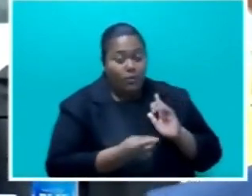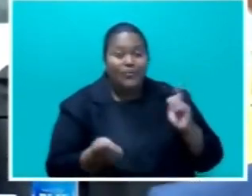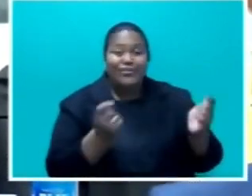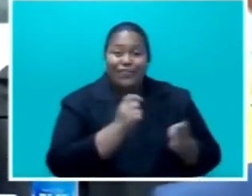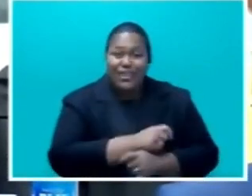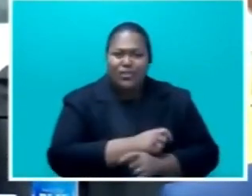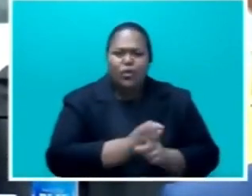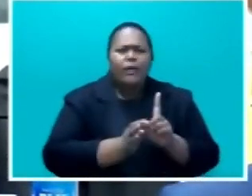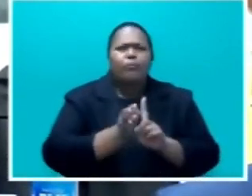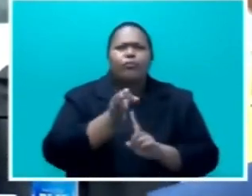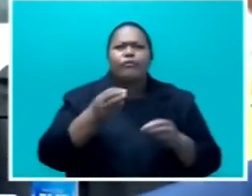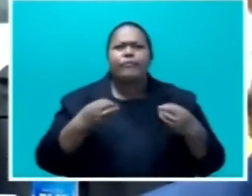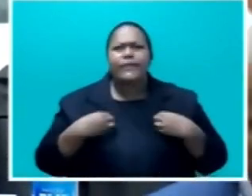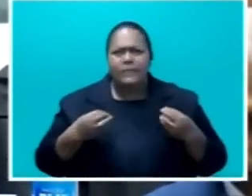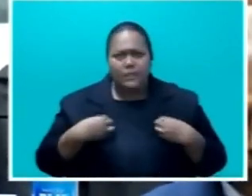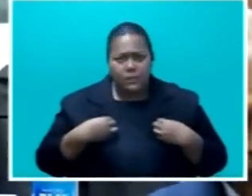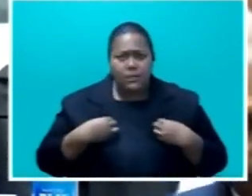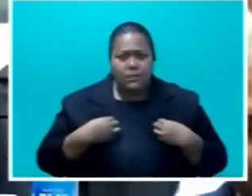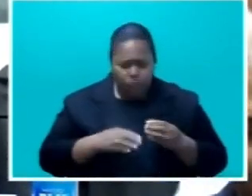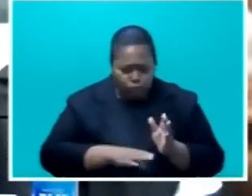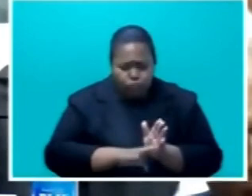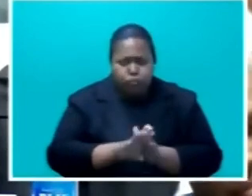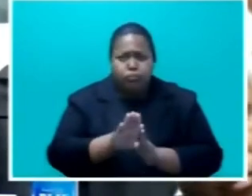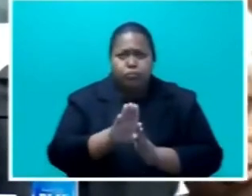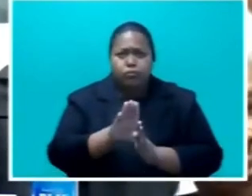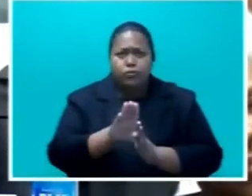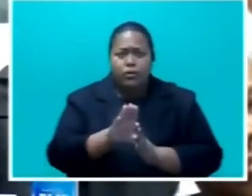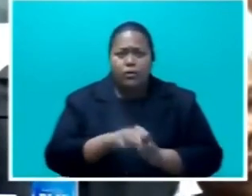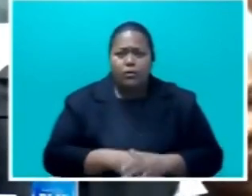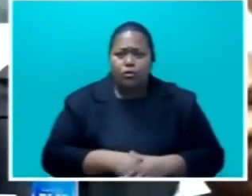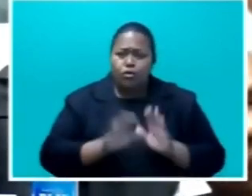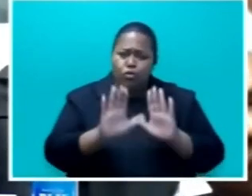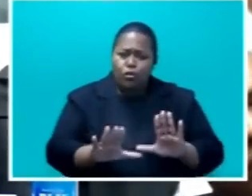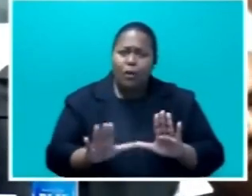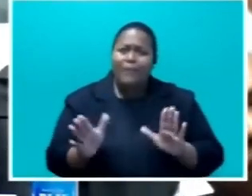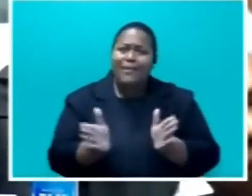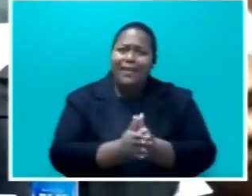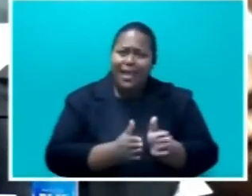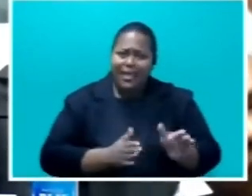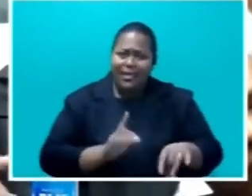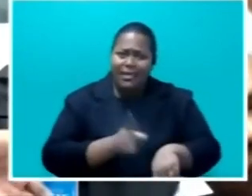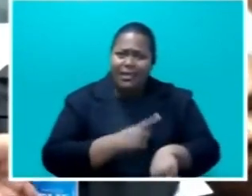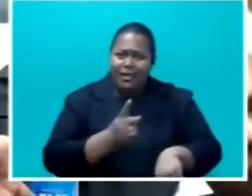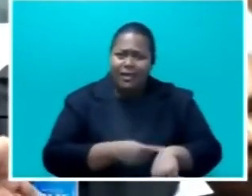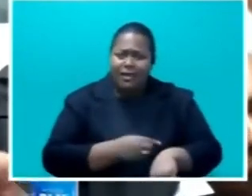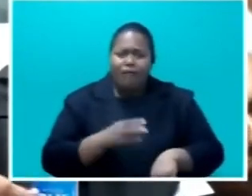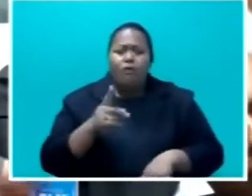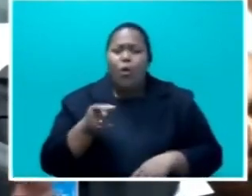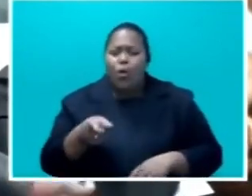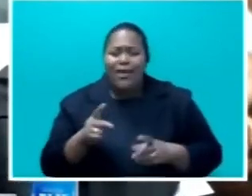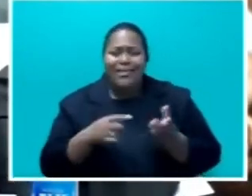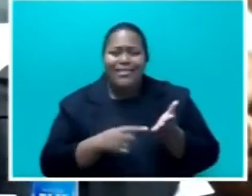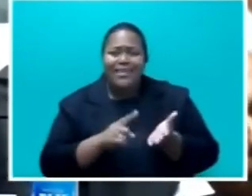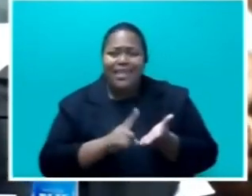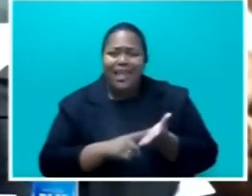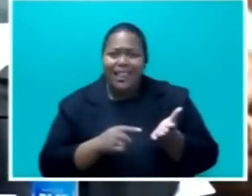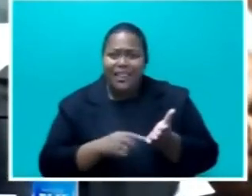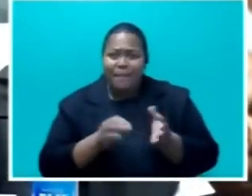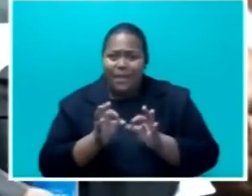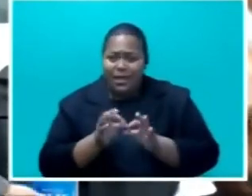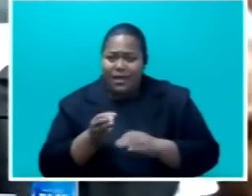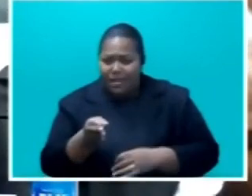business efficiency by eliminating delays in getting TLDB consent for mortgages. And we were just told by both the